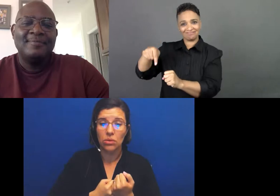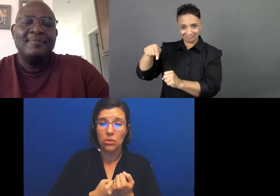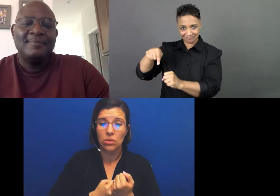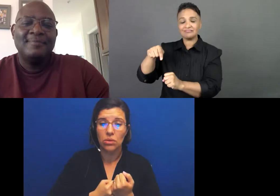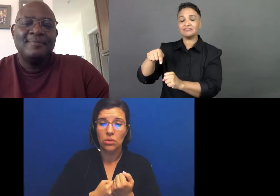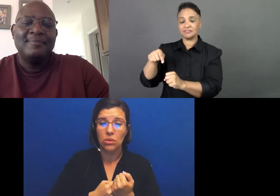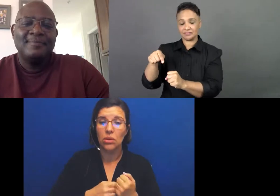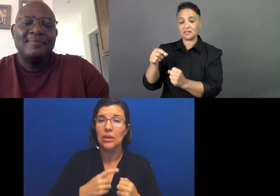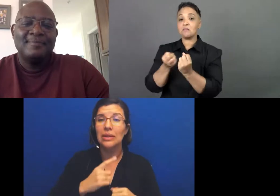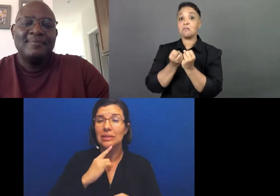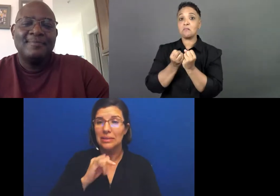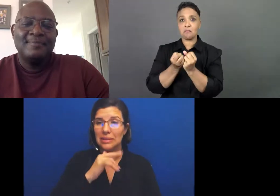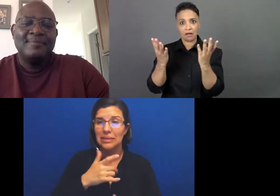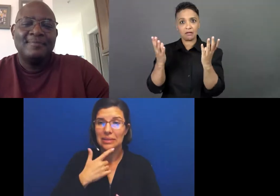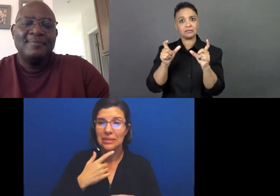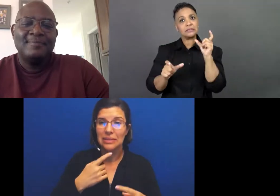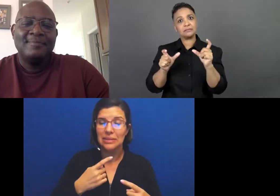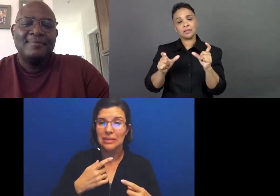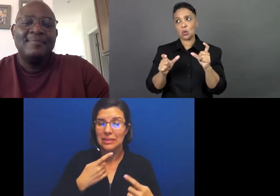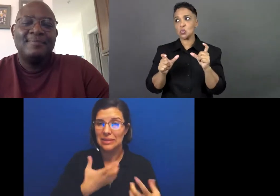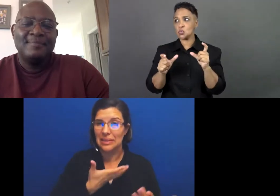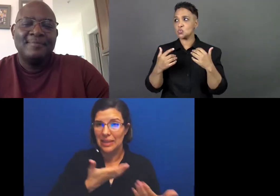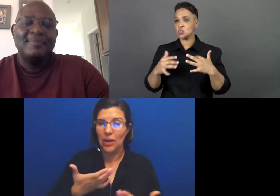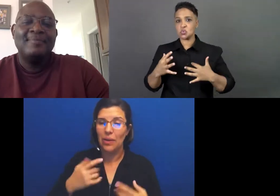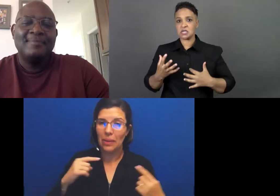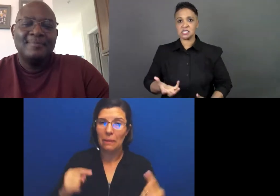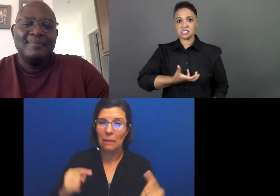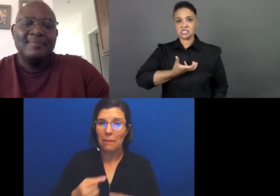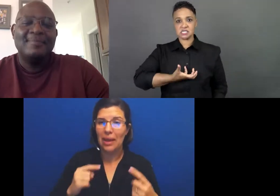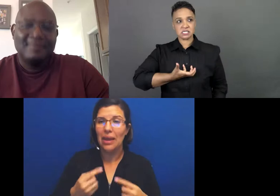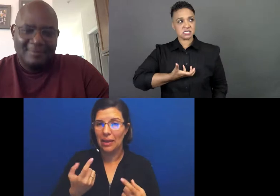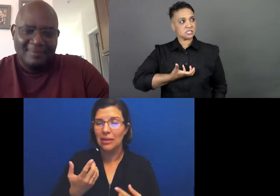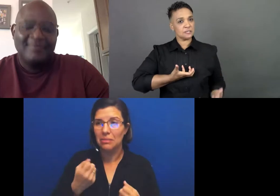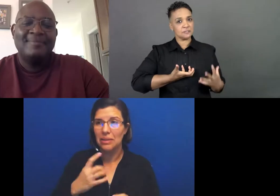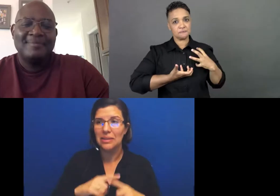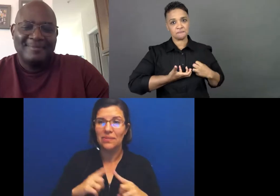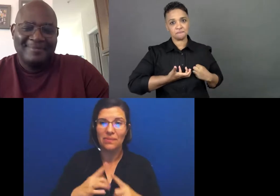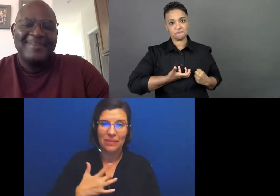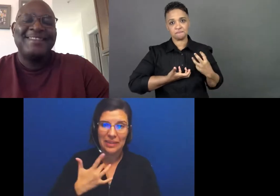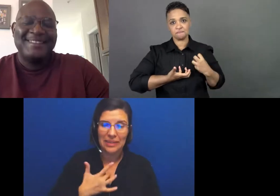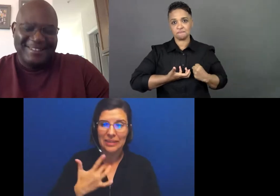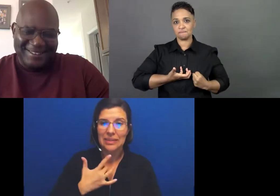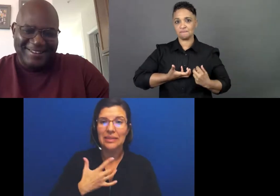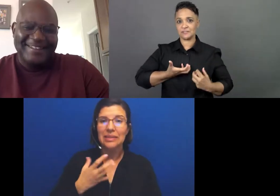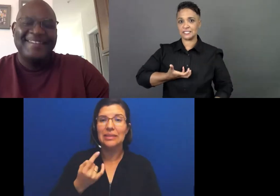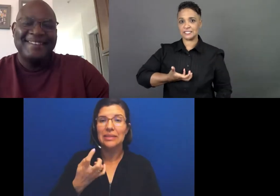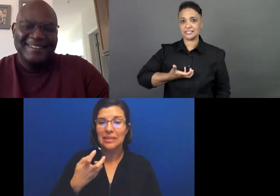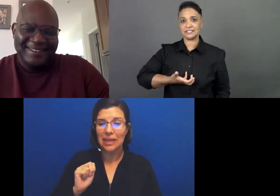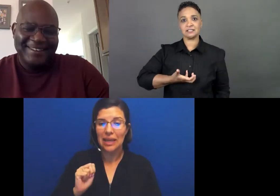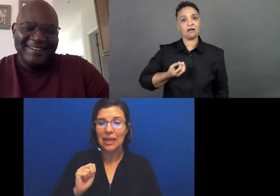people carry the pain and frustration and anger and many different feelings. To then you